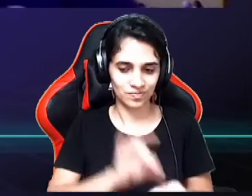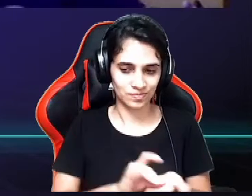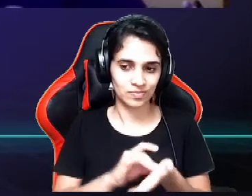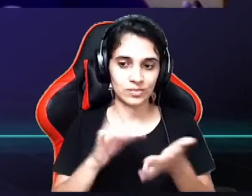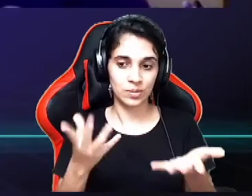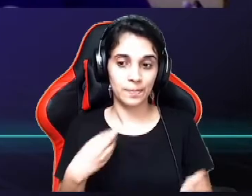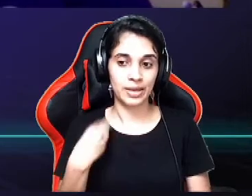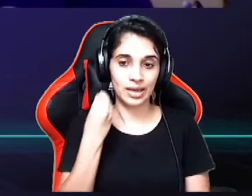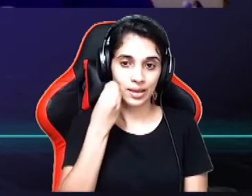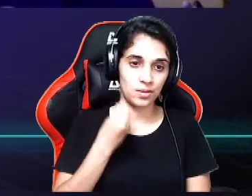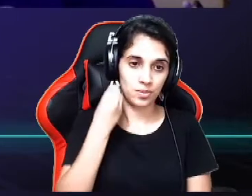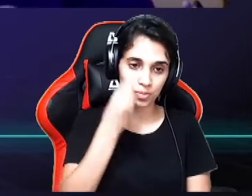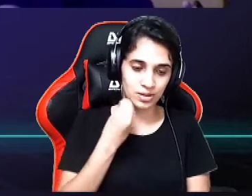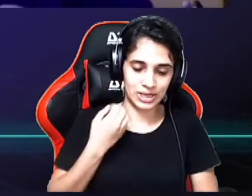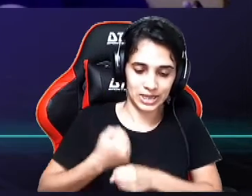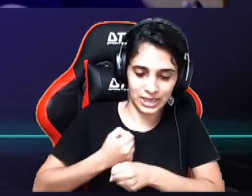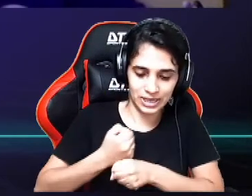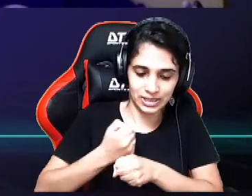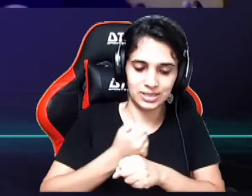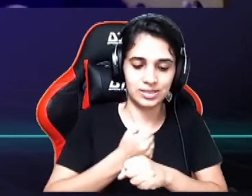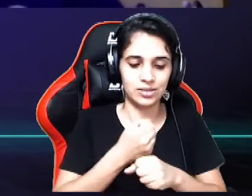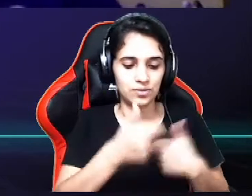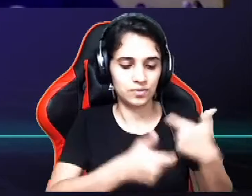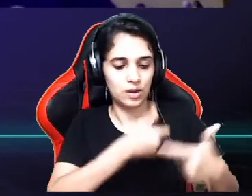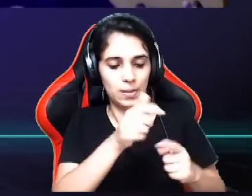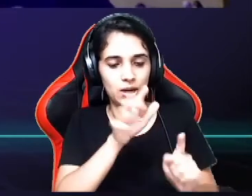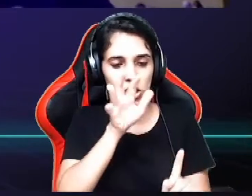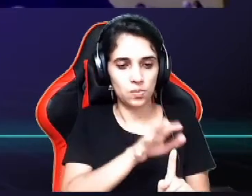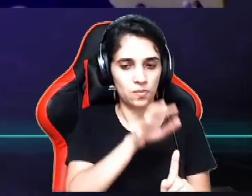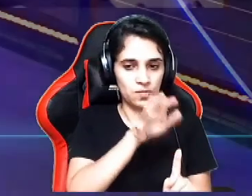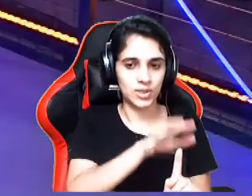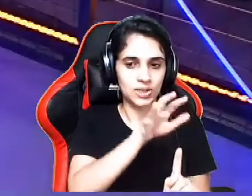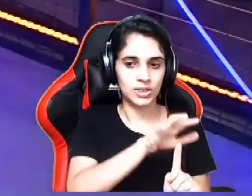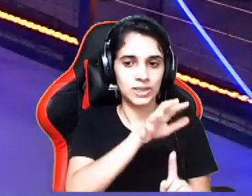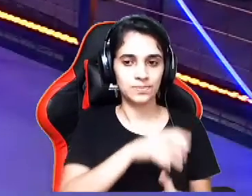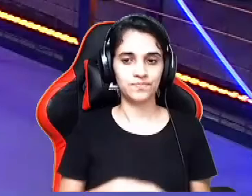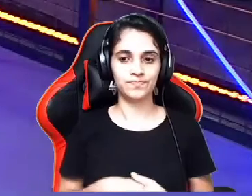strategy, it's not going to work. That's my experience as an influencer.